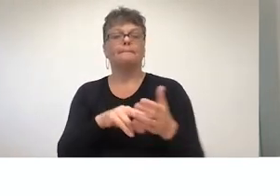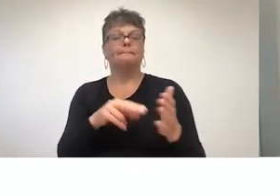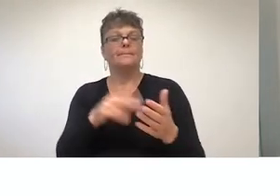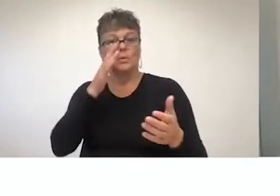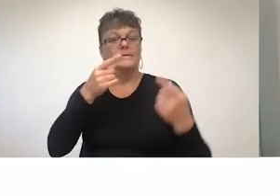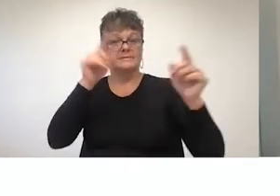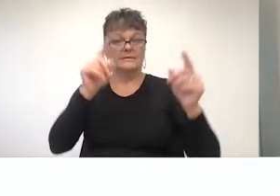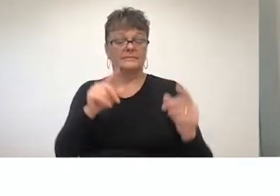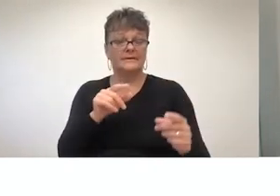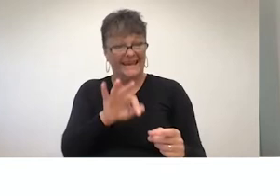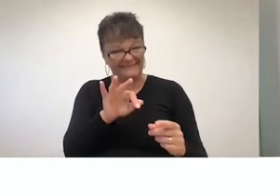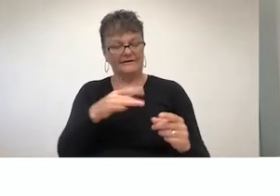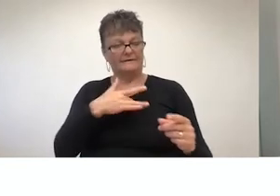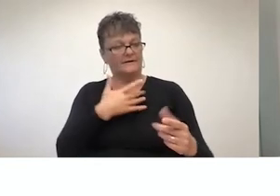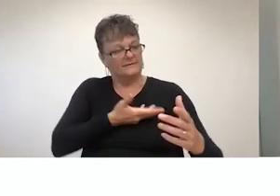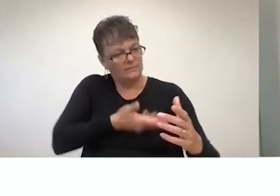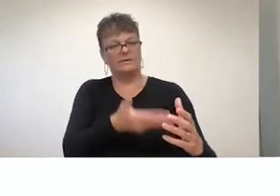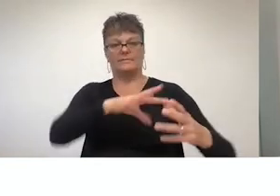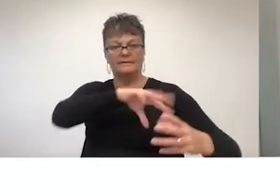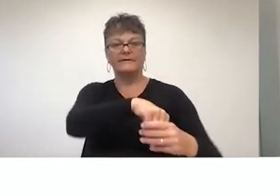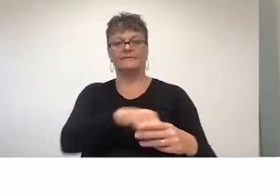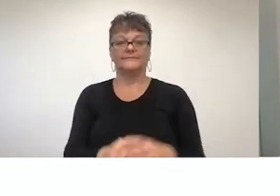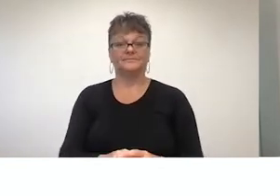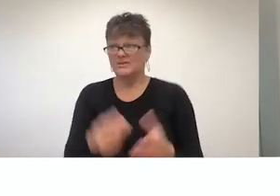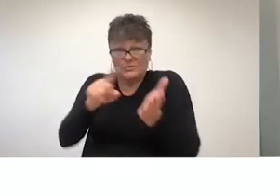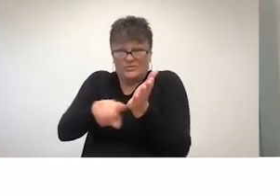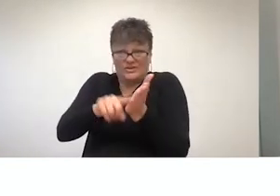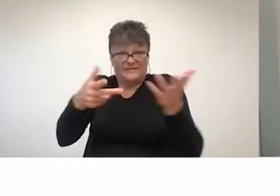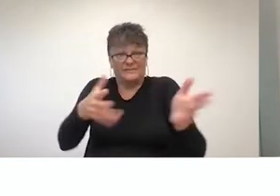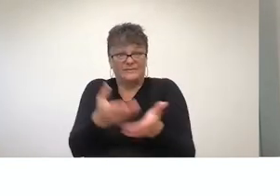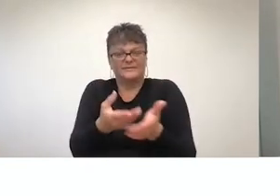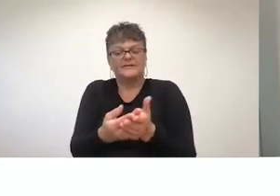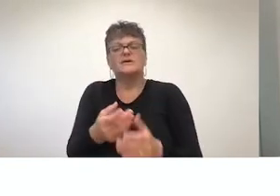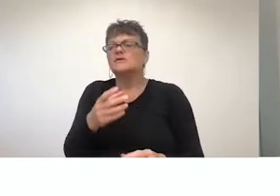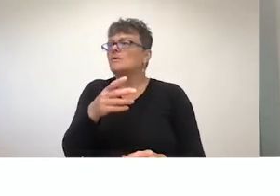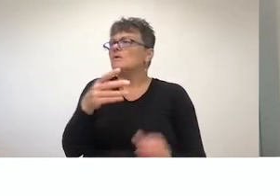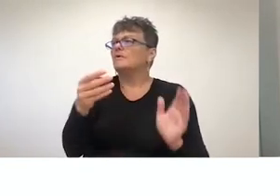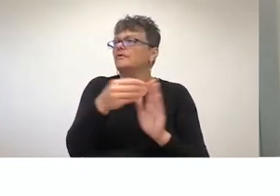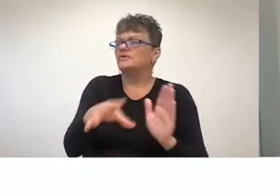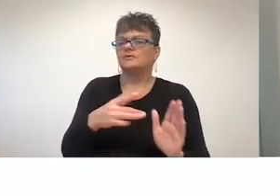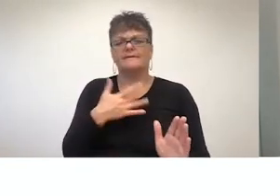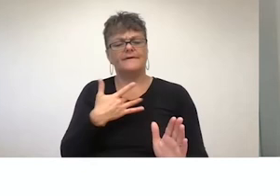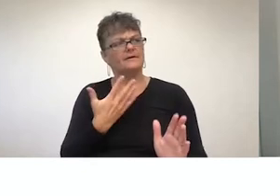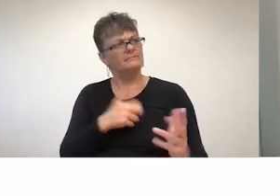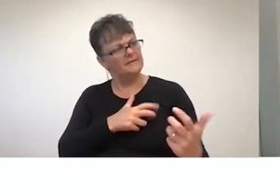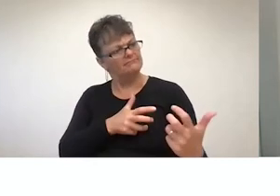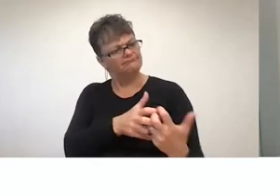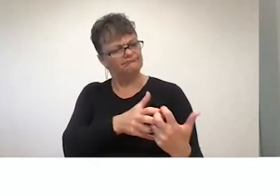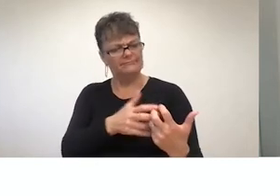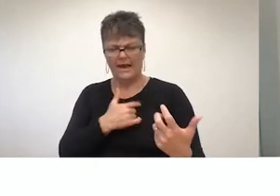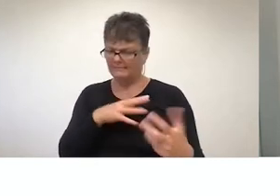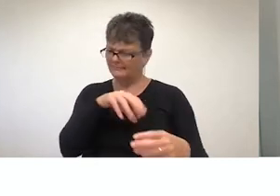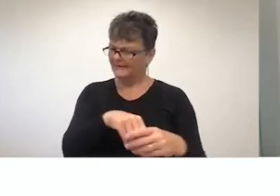actually, based on the research, the sense of belonging that students feel, whether they feel that they fit in with the group or not, is a